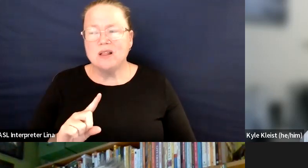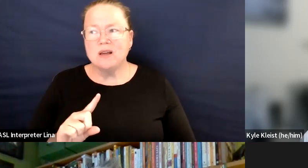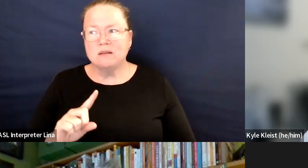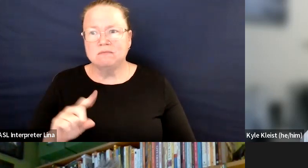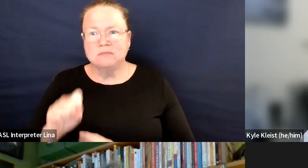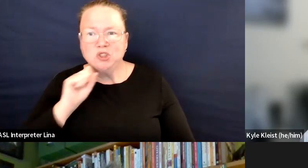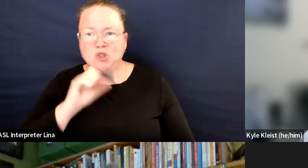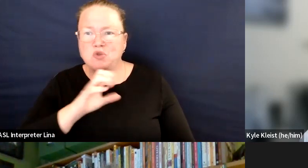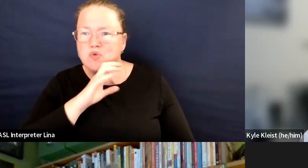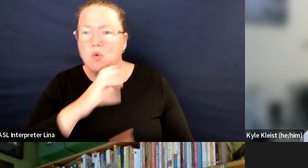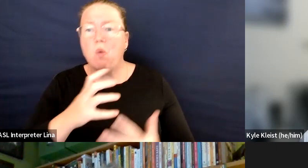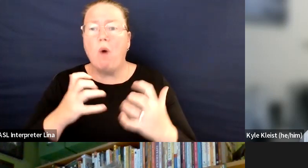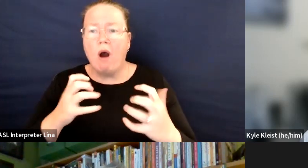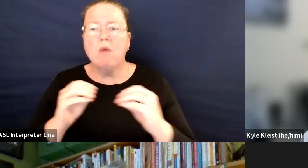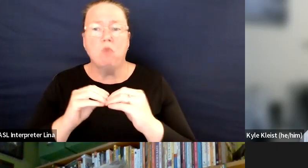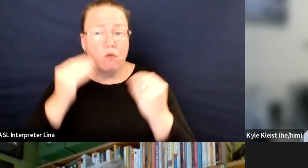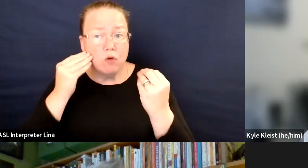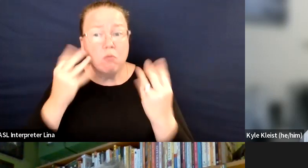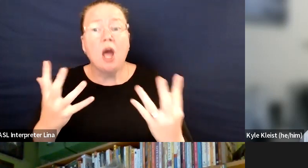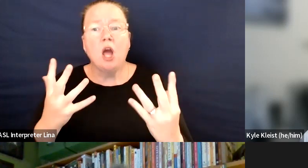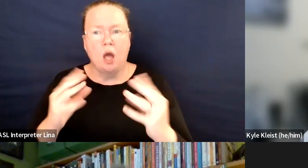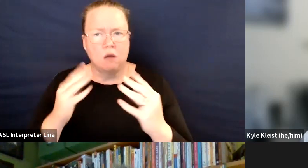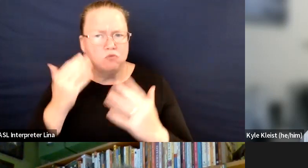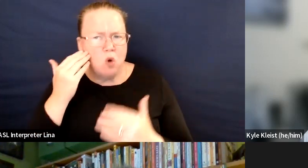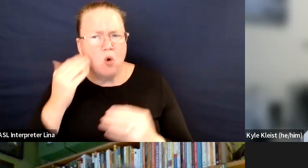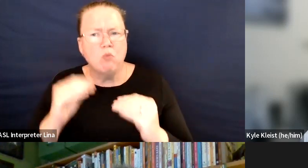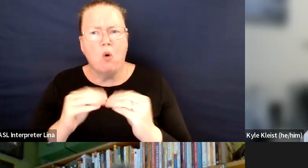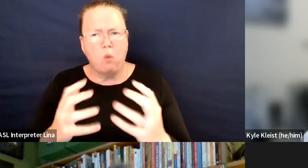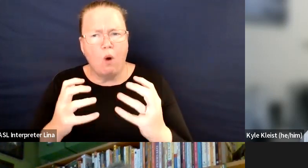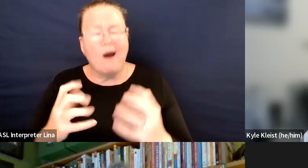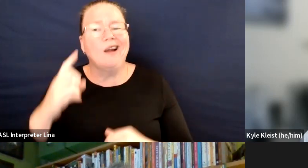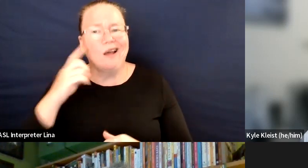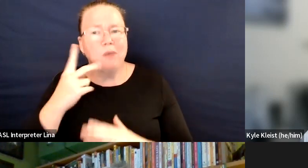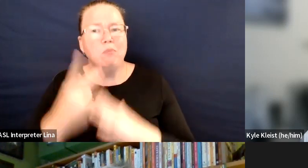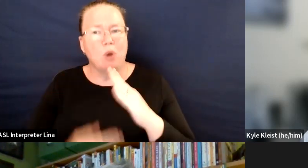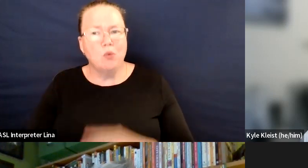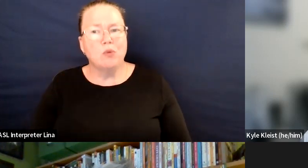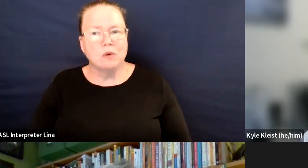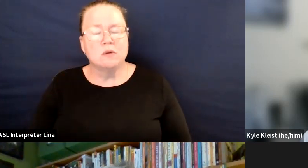seniors are really wanting to have more information or be knowledgeable of. So I think it's a little bit of both.